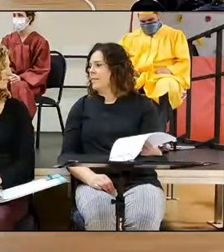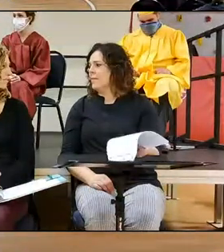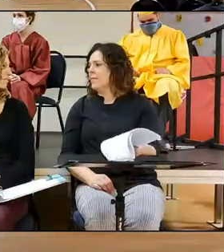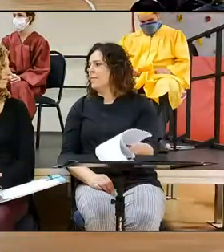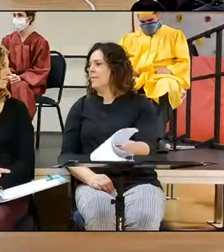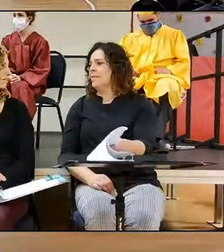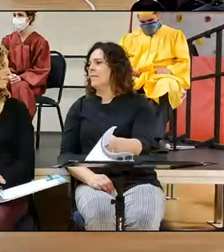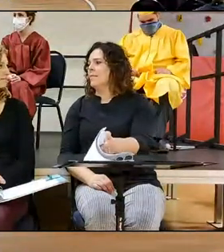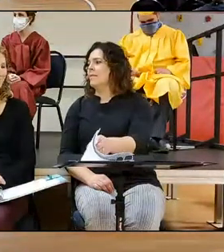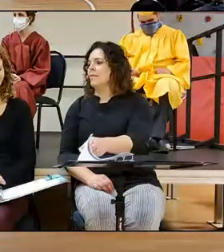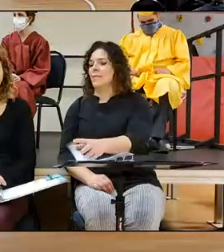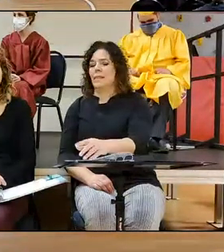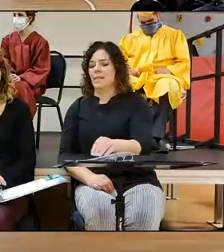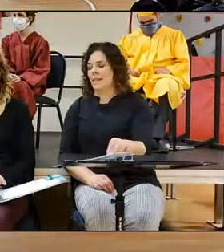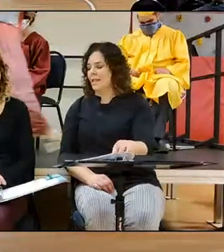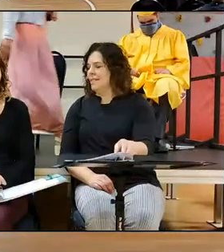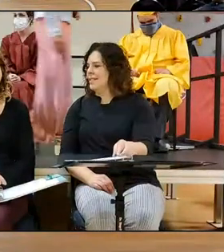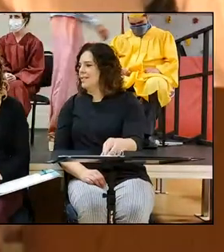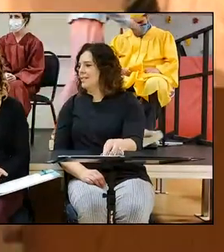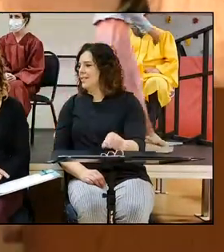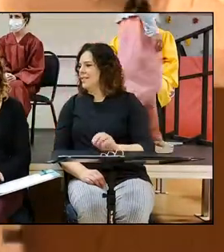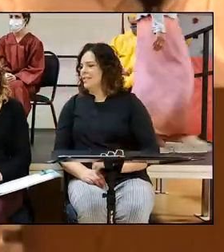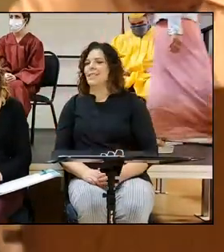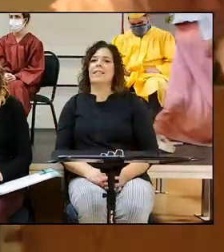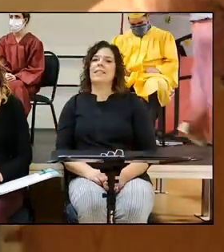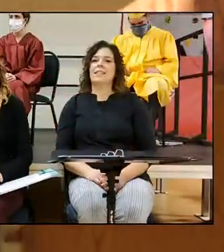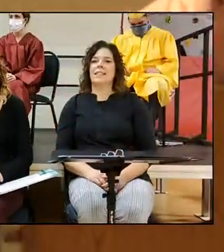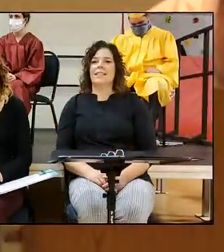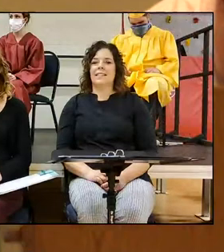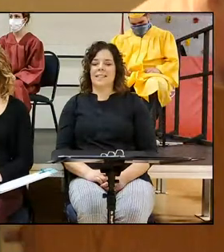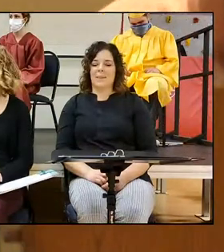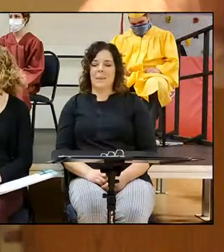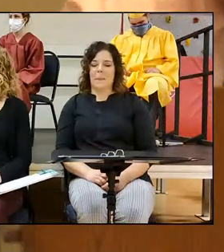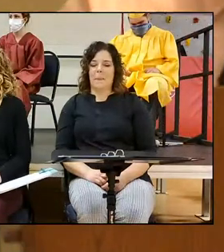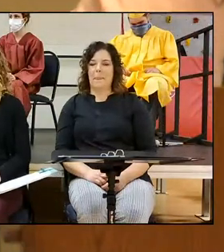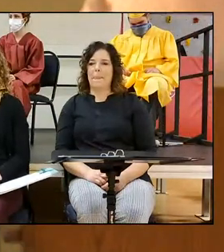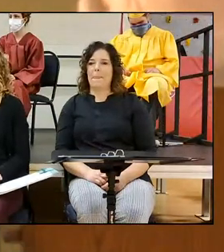He's taking off his mask, and he's at the podium.